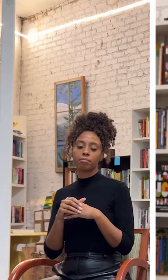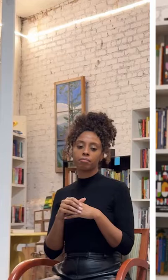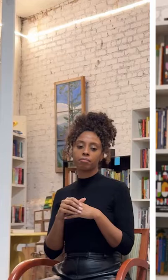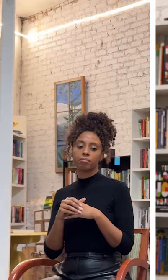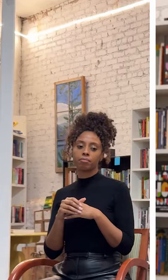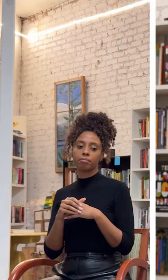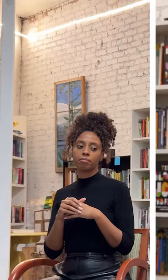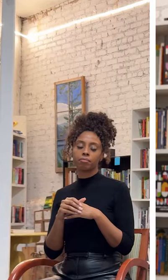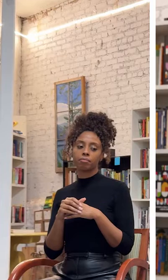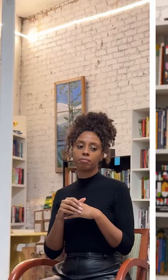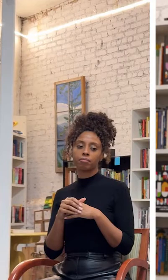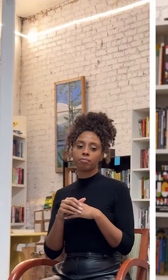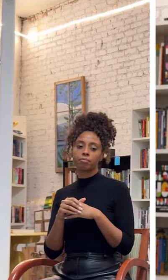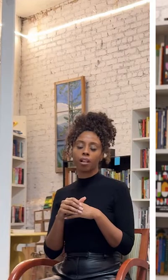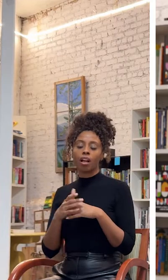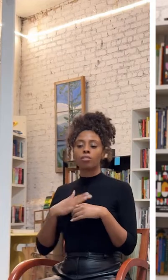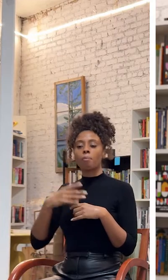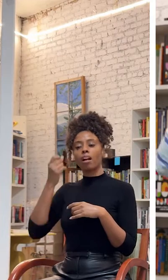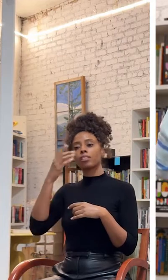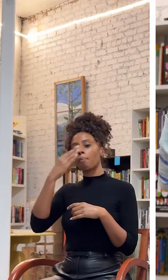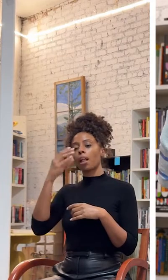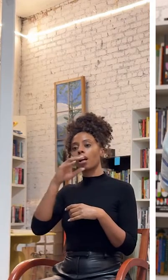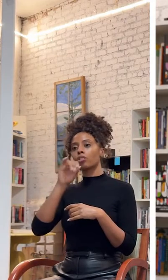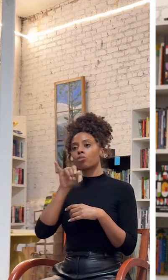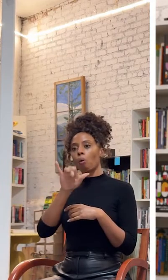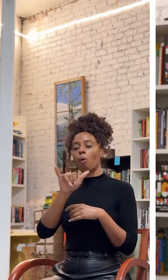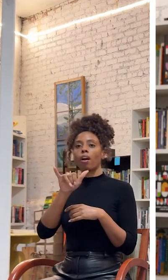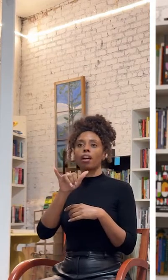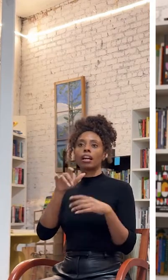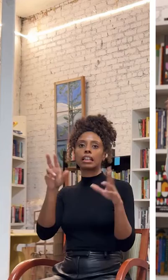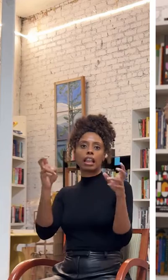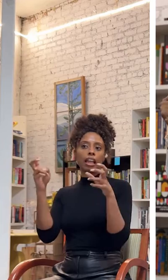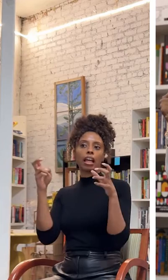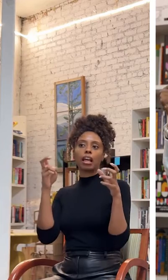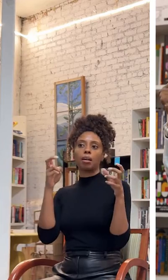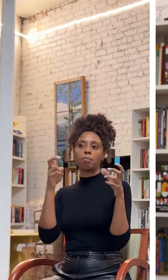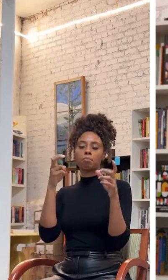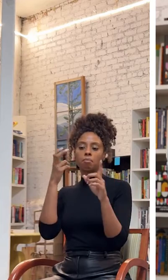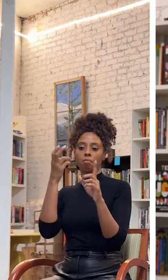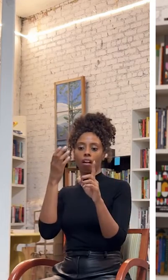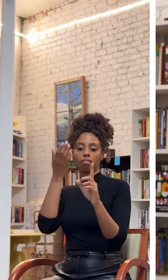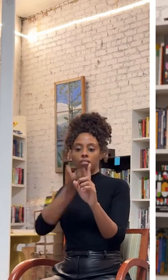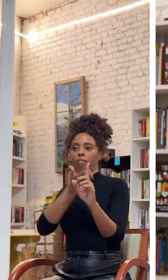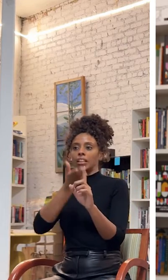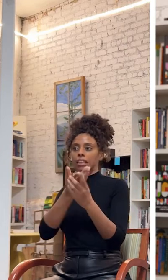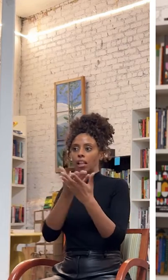of Black joy, like as a theme, as a trope, as a thing, as a body of